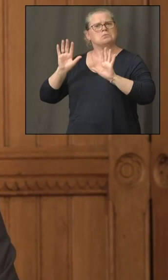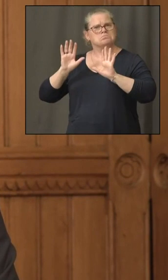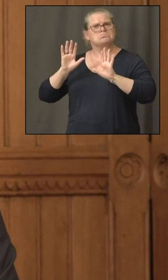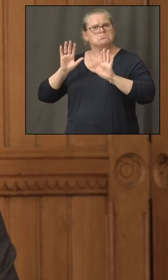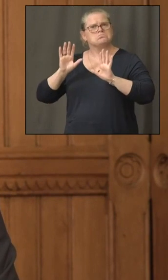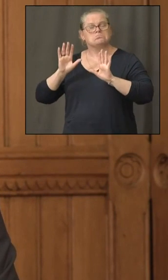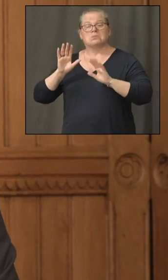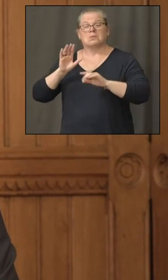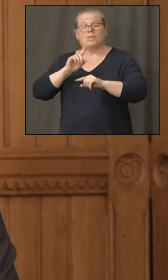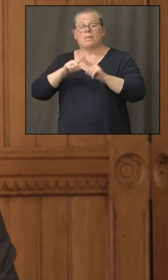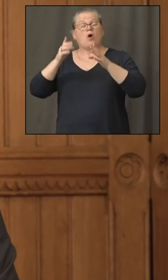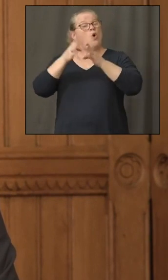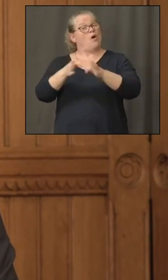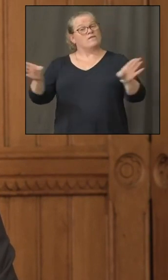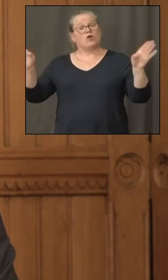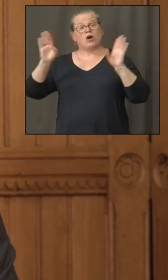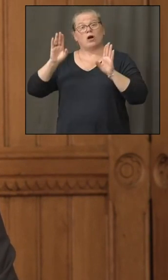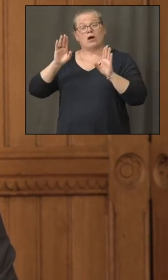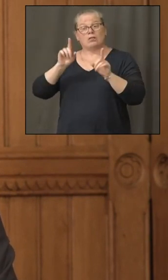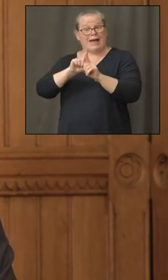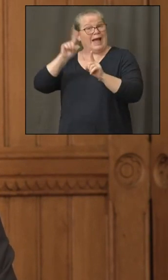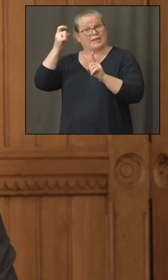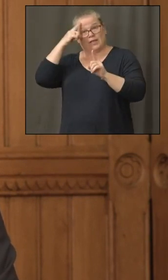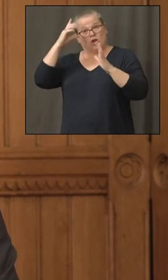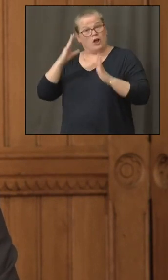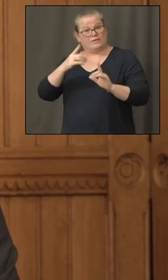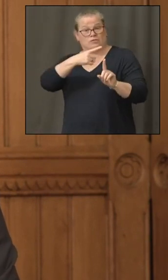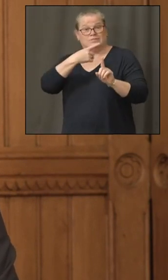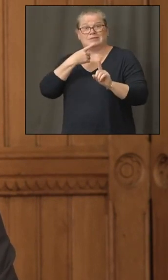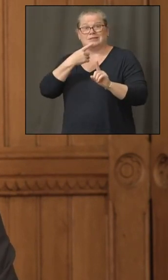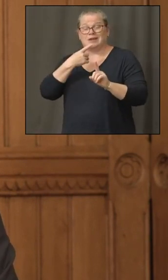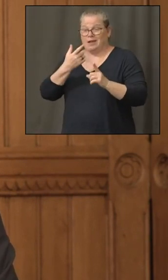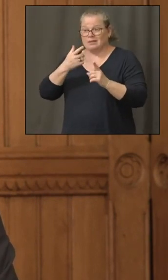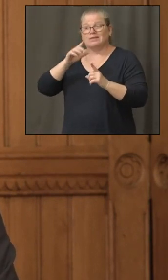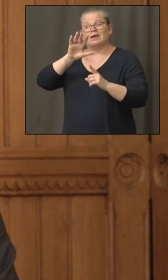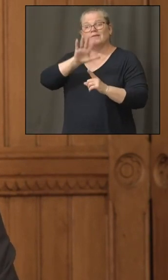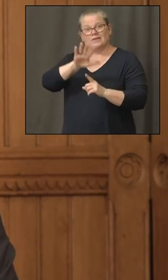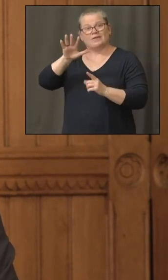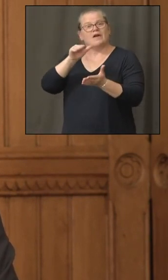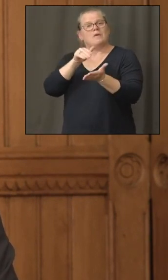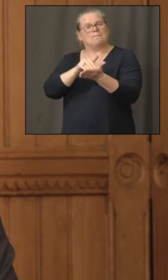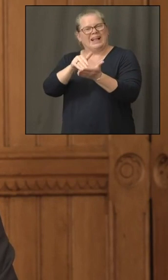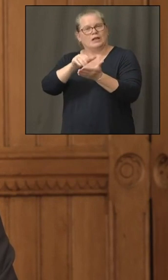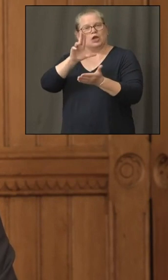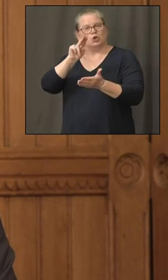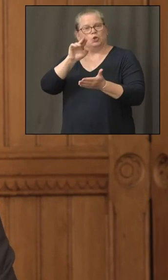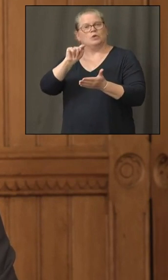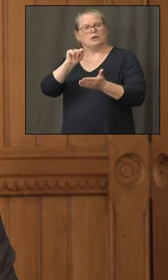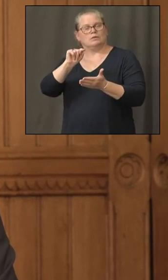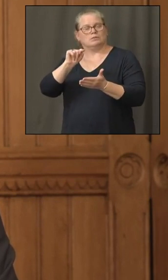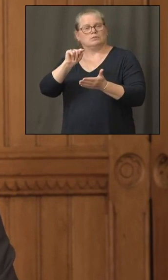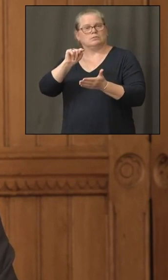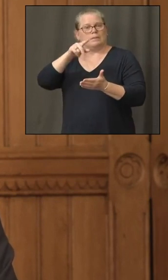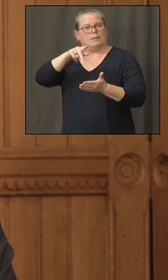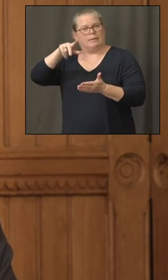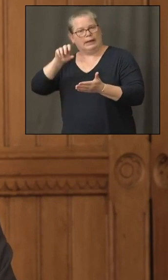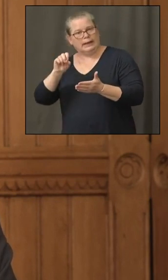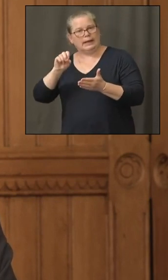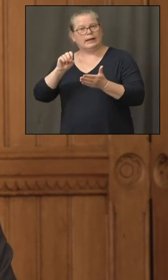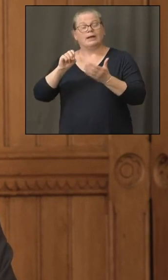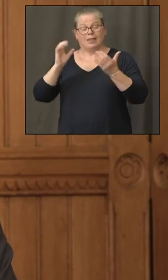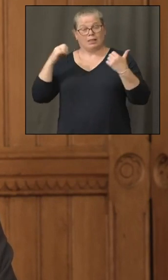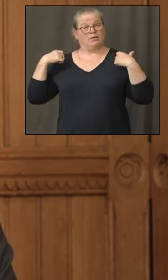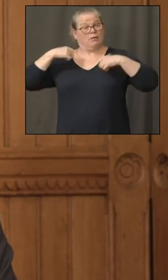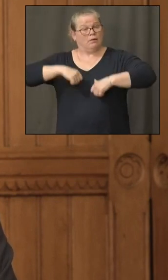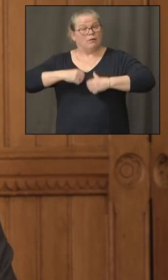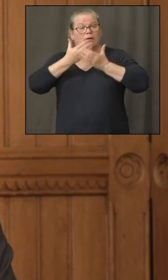we've, since this began, acquired over 55 million units of PPE. We have inventory of over 10 million units of PPE